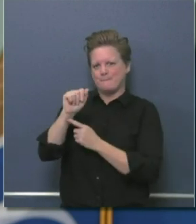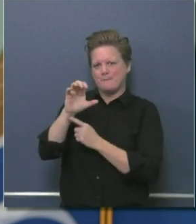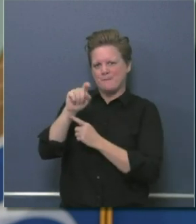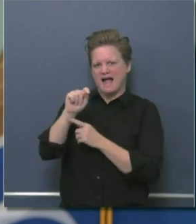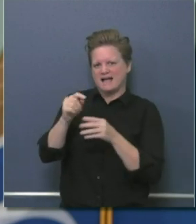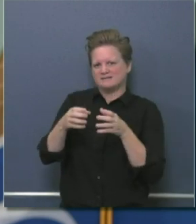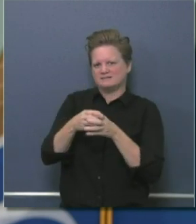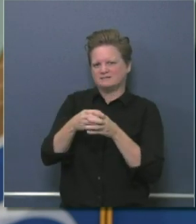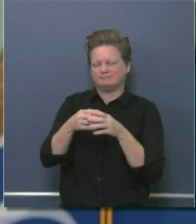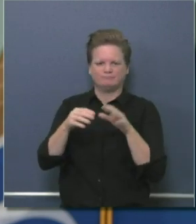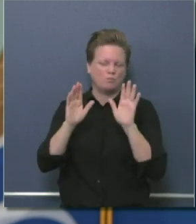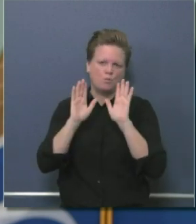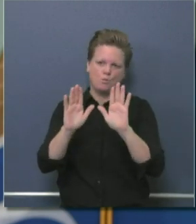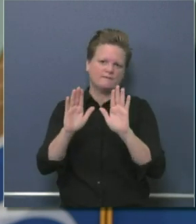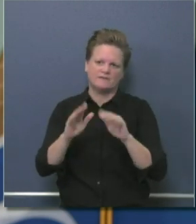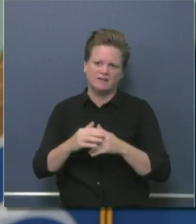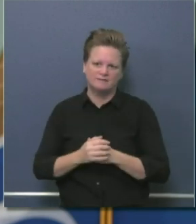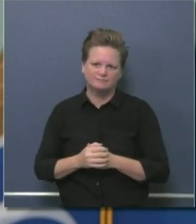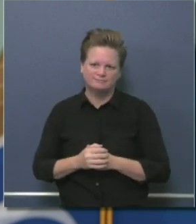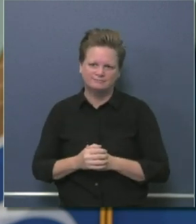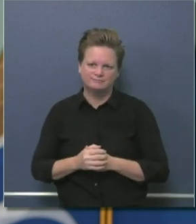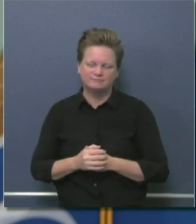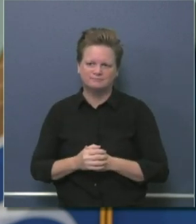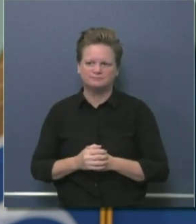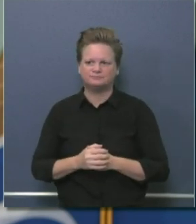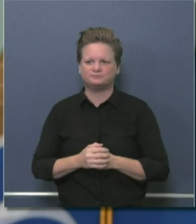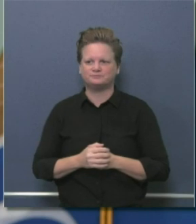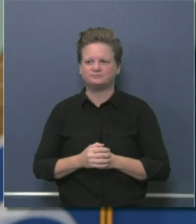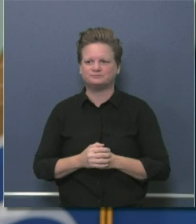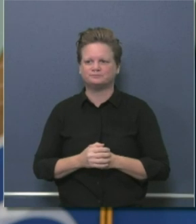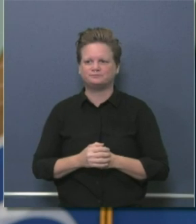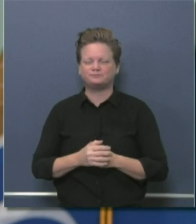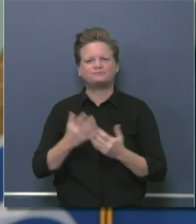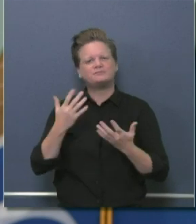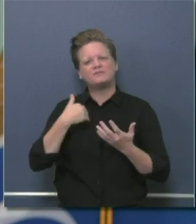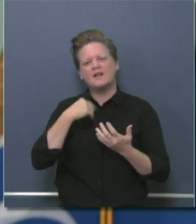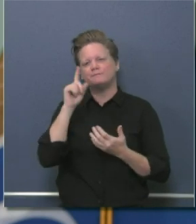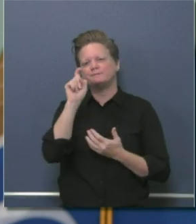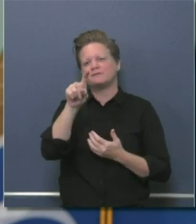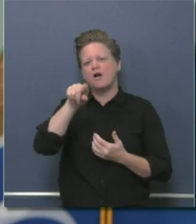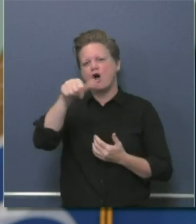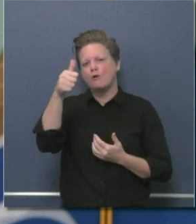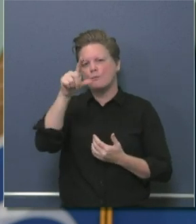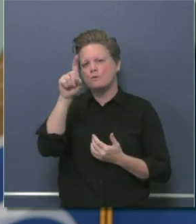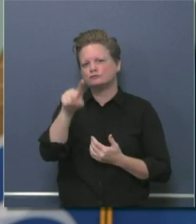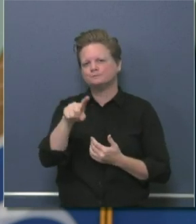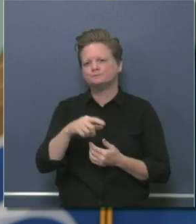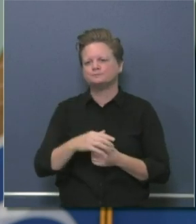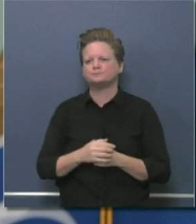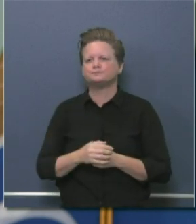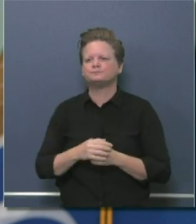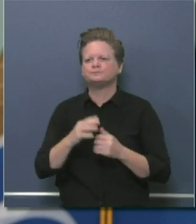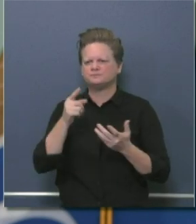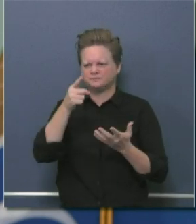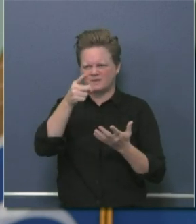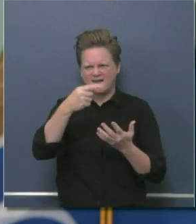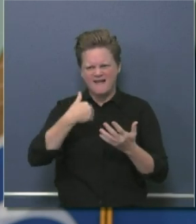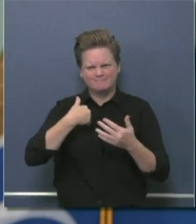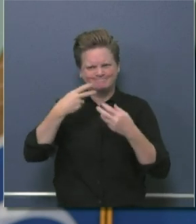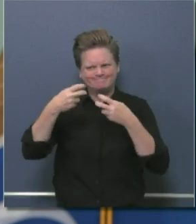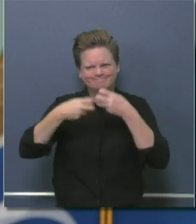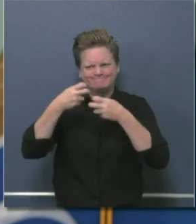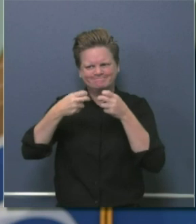Hi, Governor. Just what you were just talking about, given the difficulty states have had in securing PPE and testing equipment, has